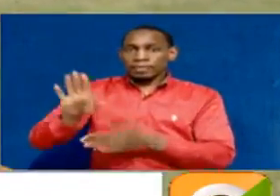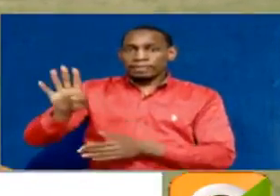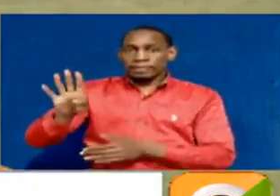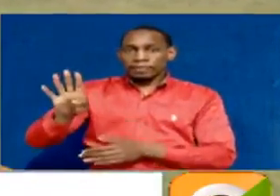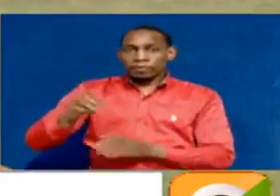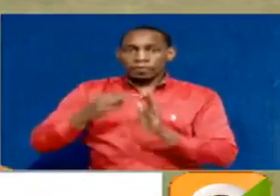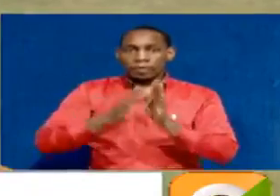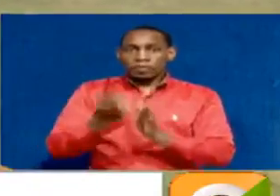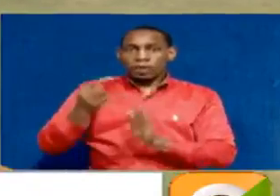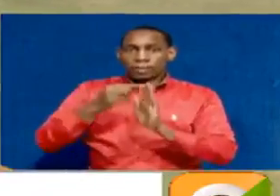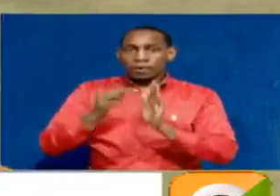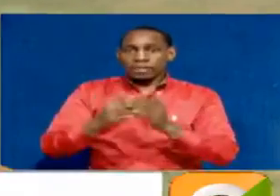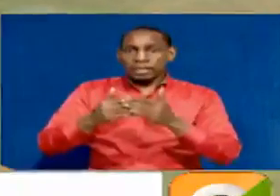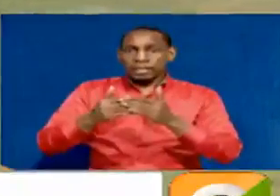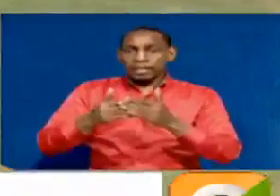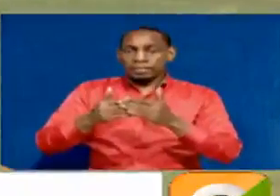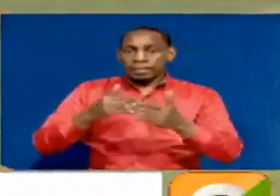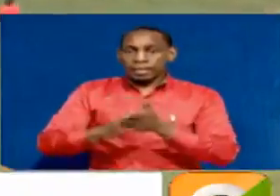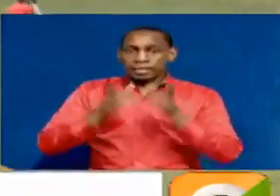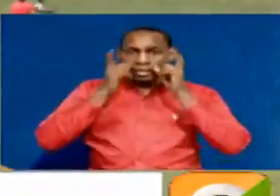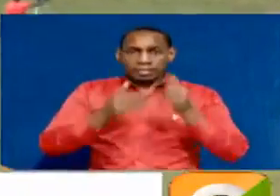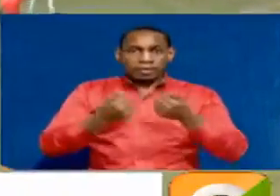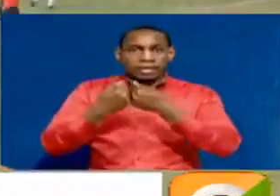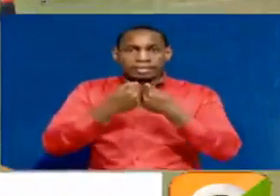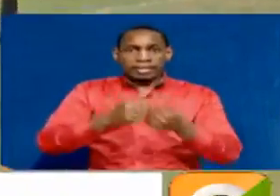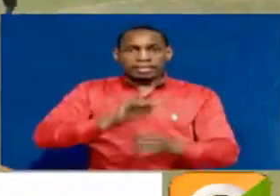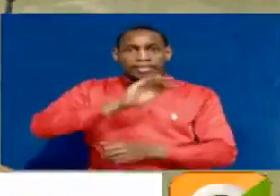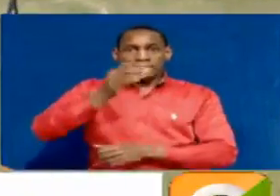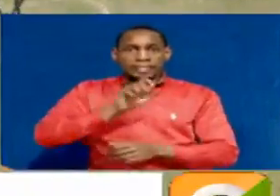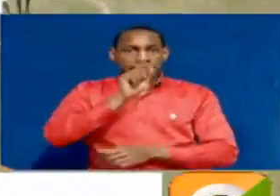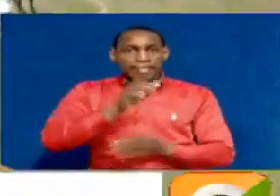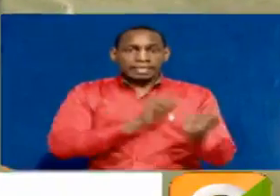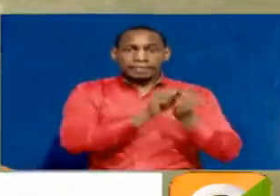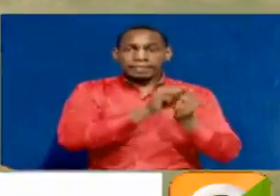points, just one behind Tusker, who face City Stars on Friday.